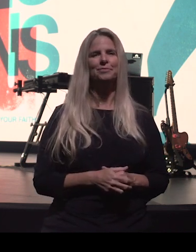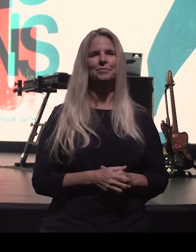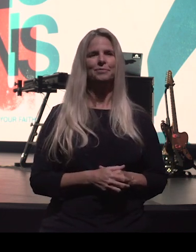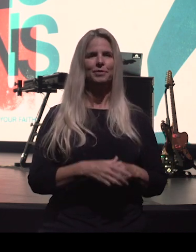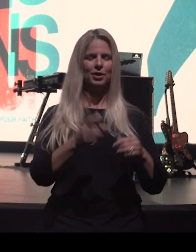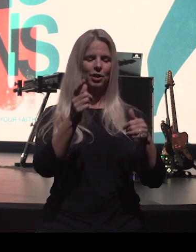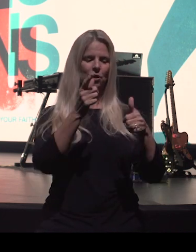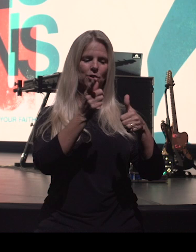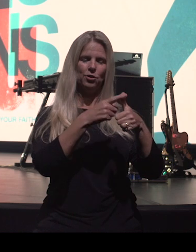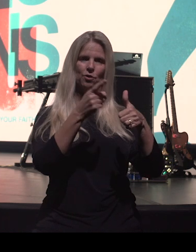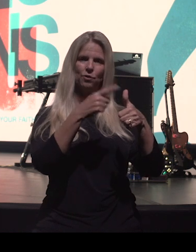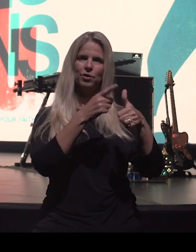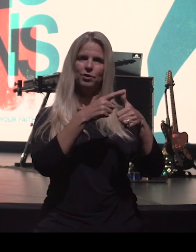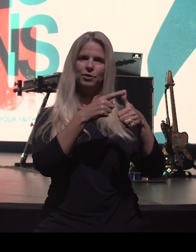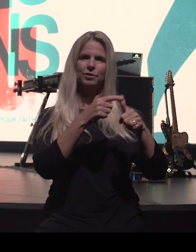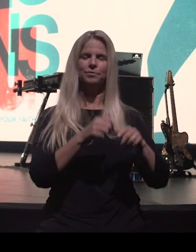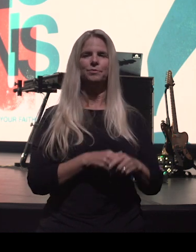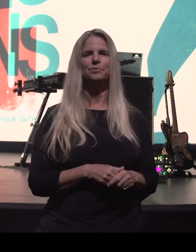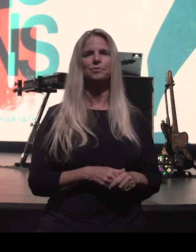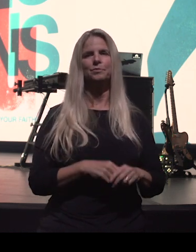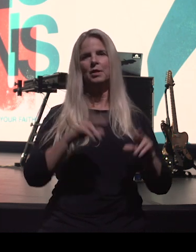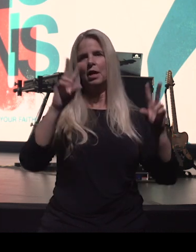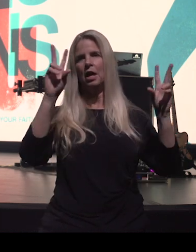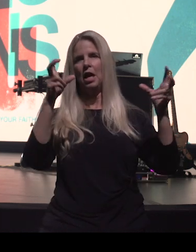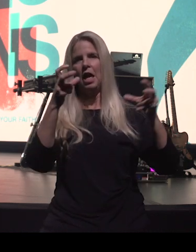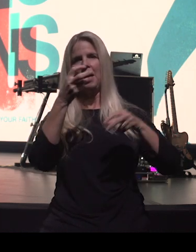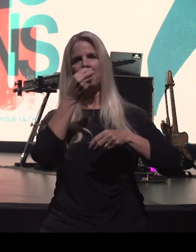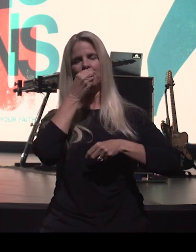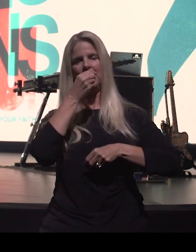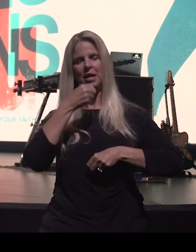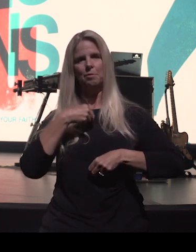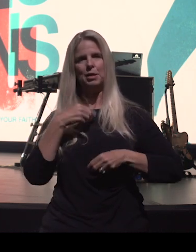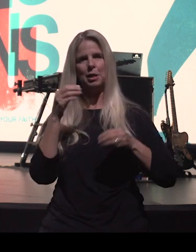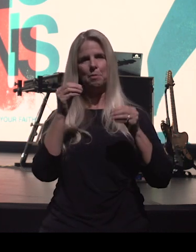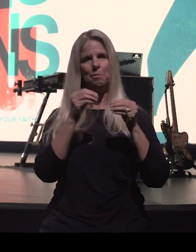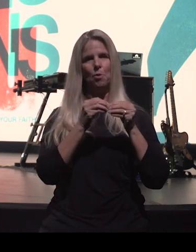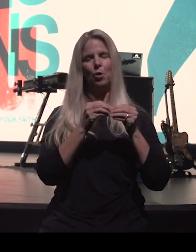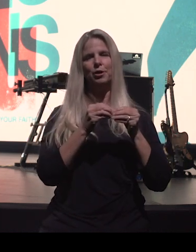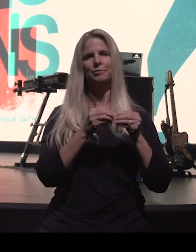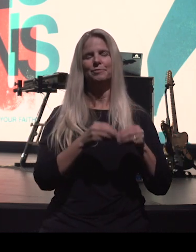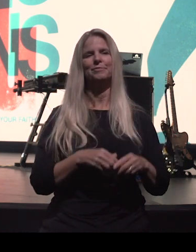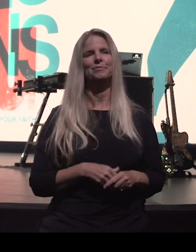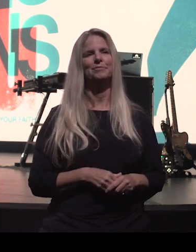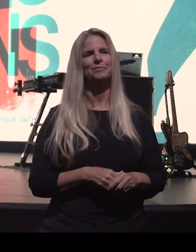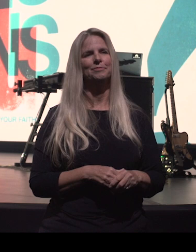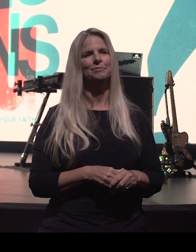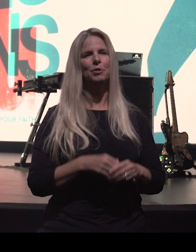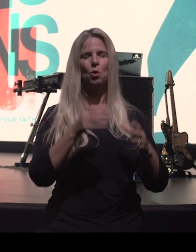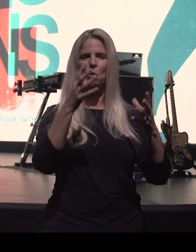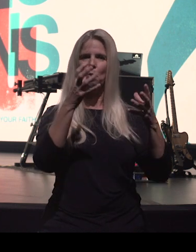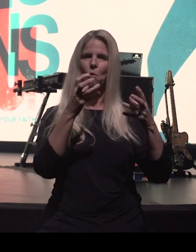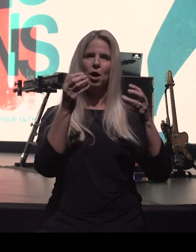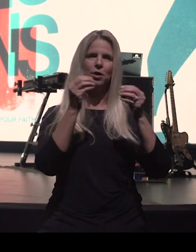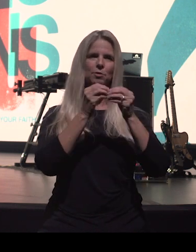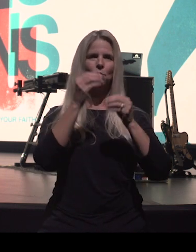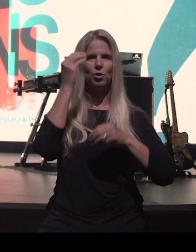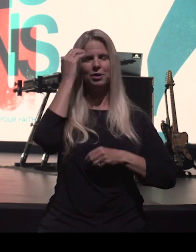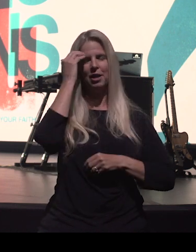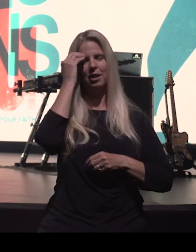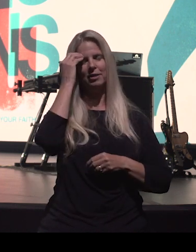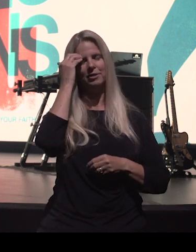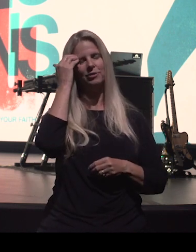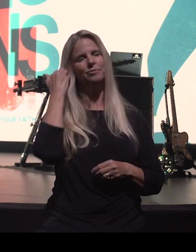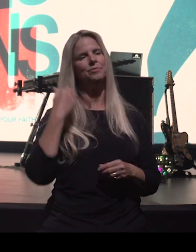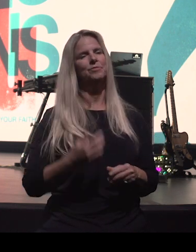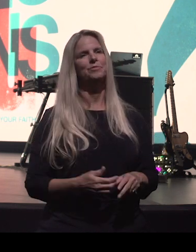imbalance Christian number one. It's the feed me more Christian. This is the person that overtrains in head